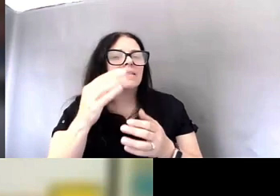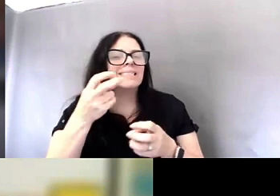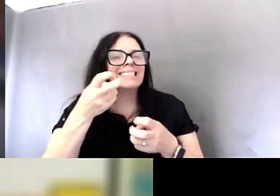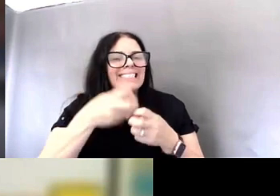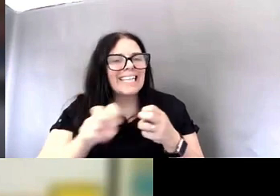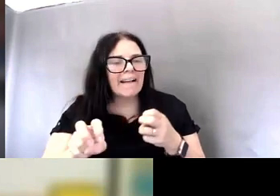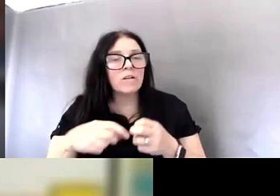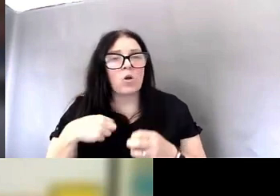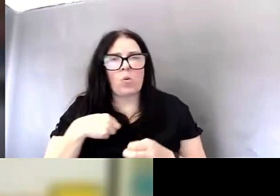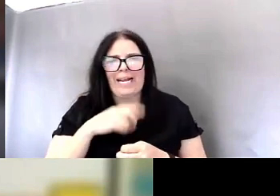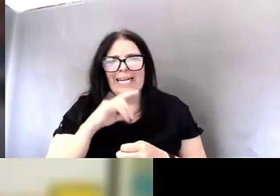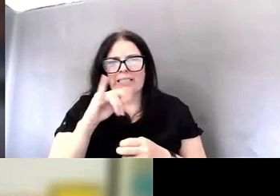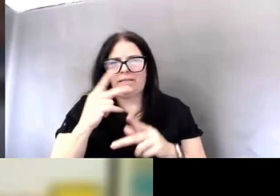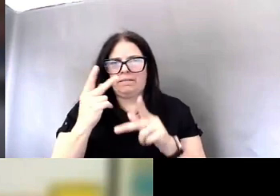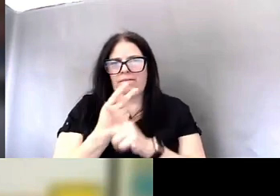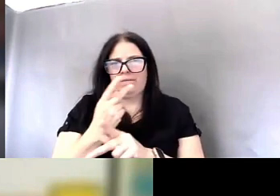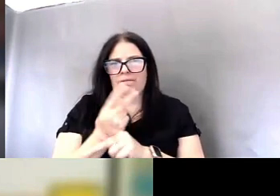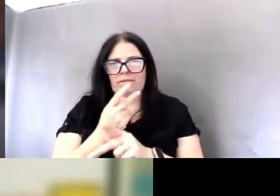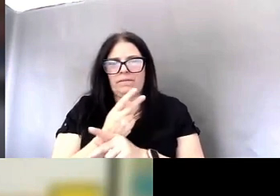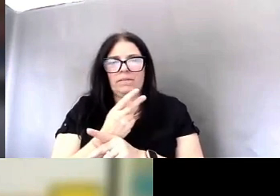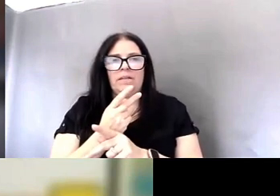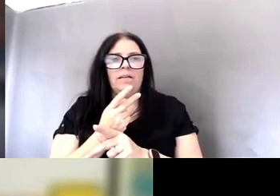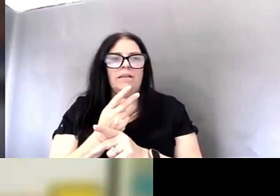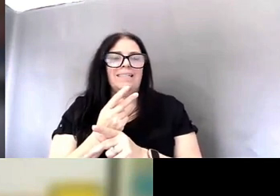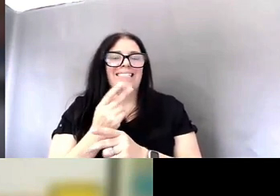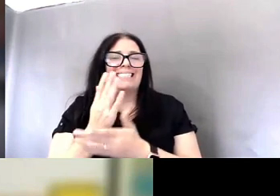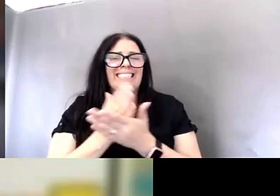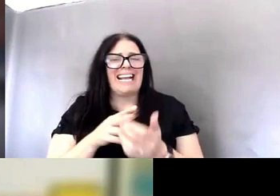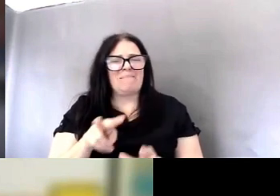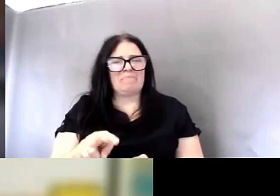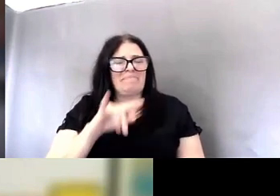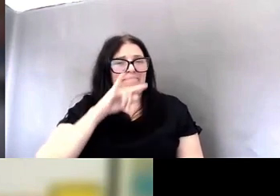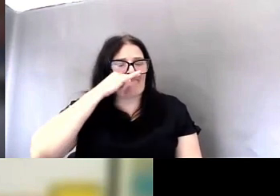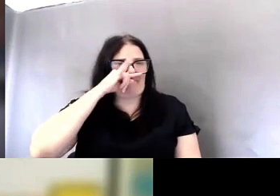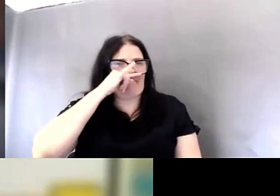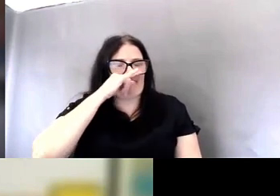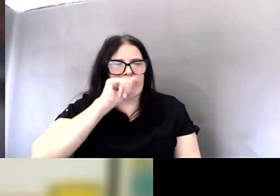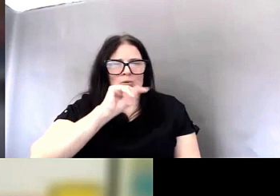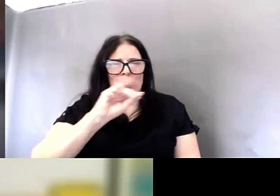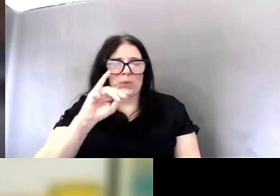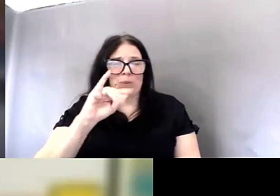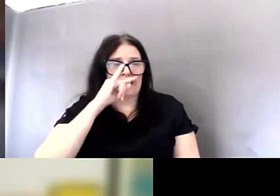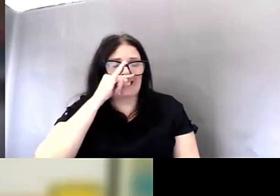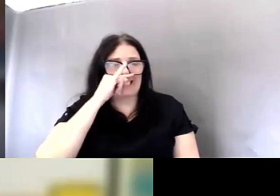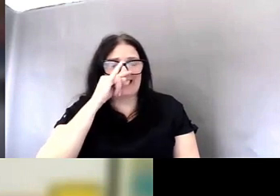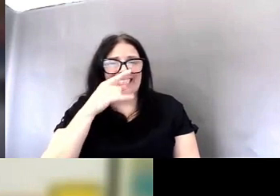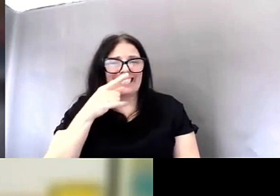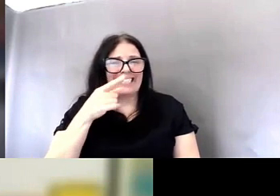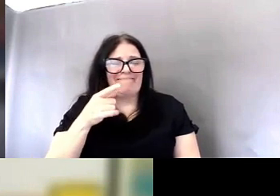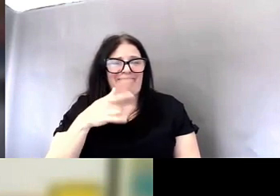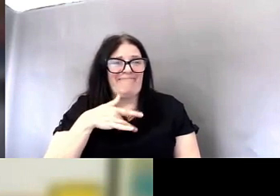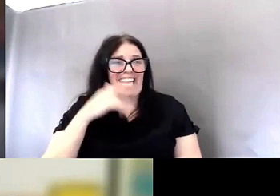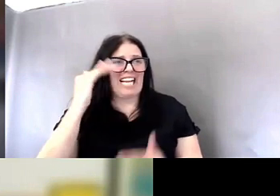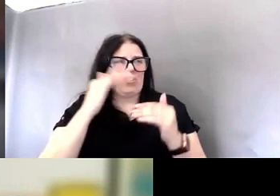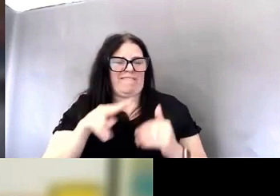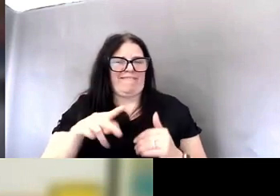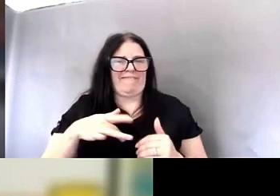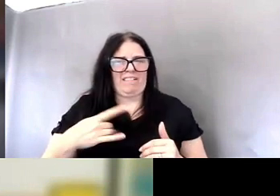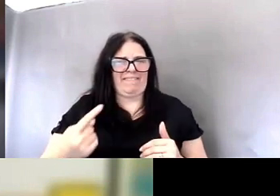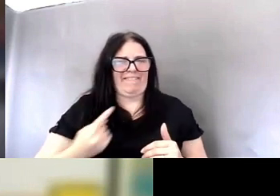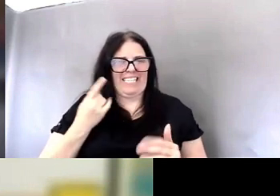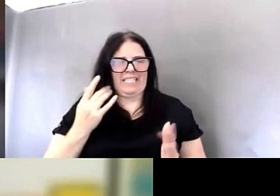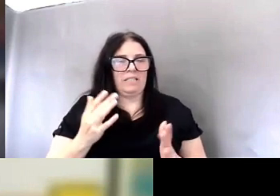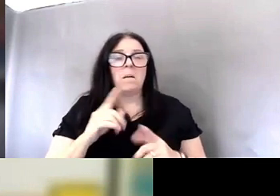out things that were childish or but when it comes to topics, adult topics